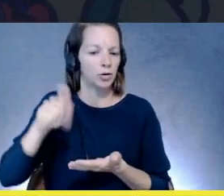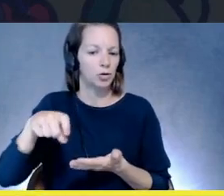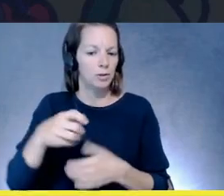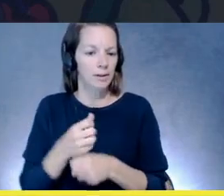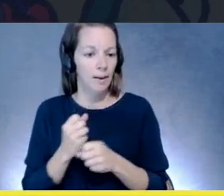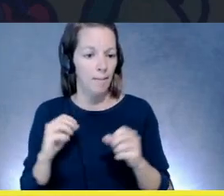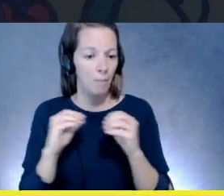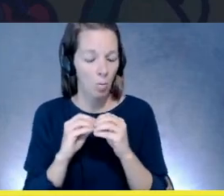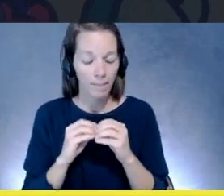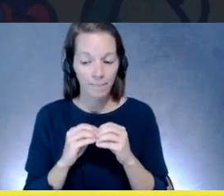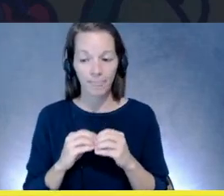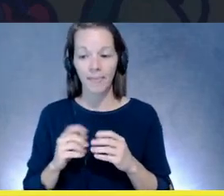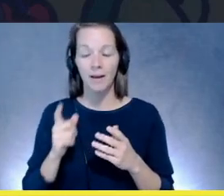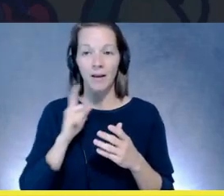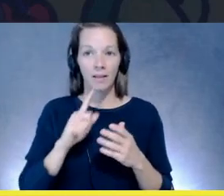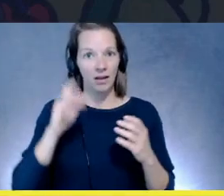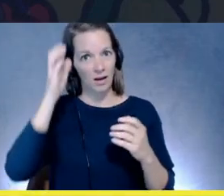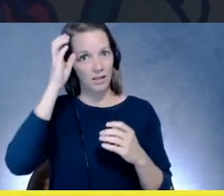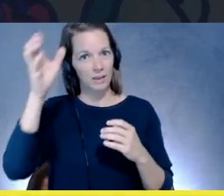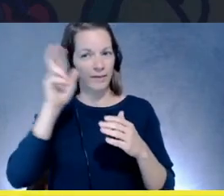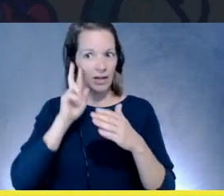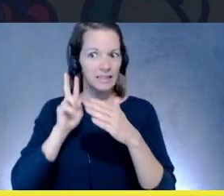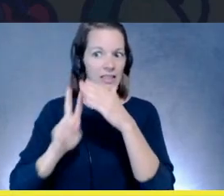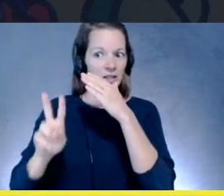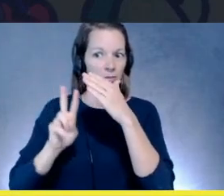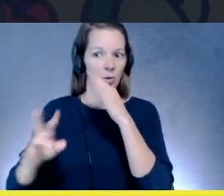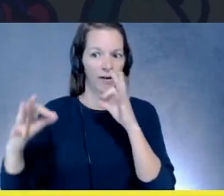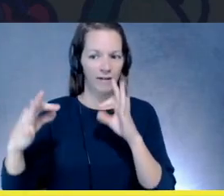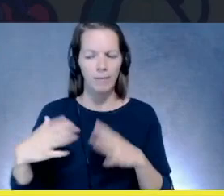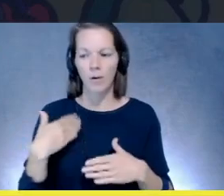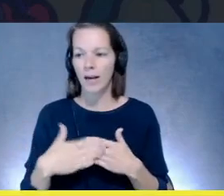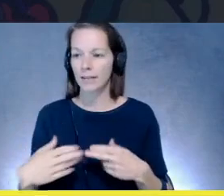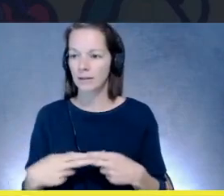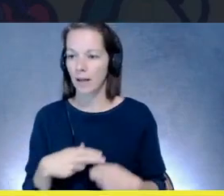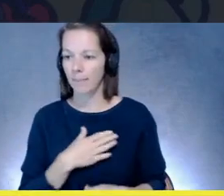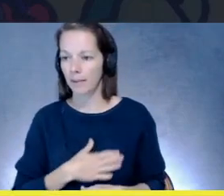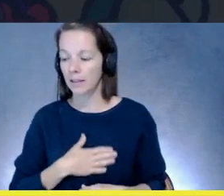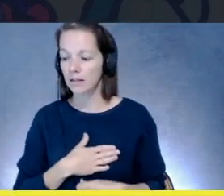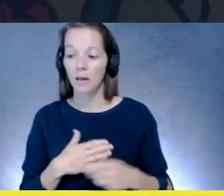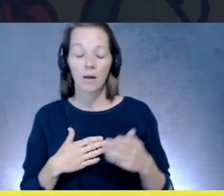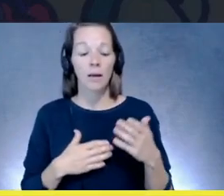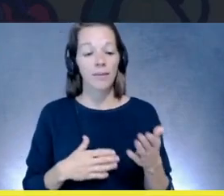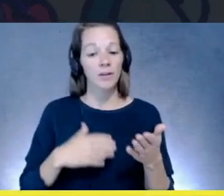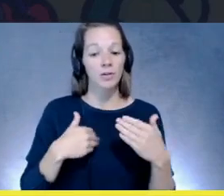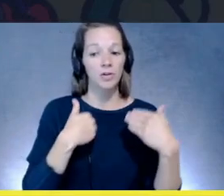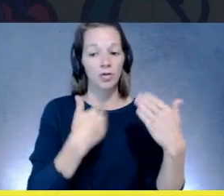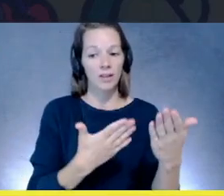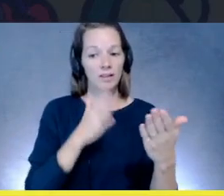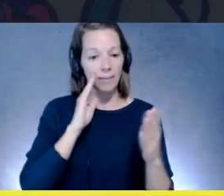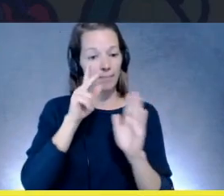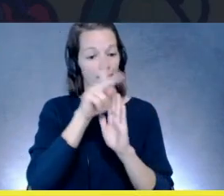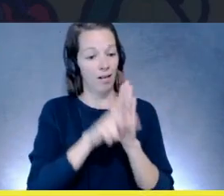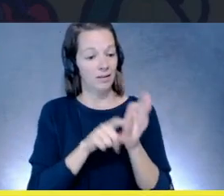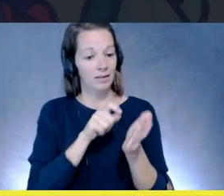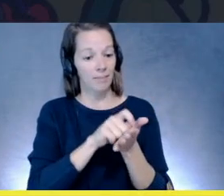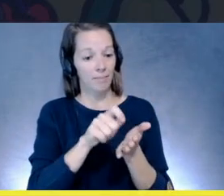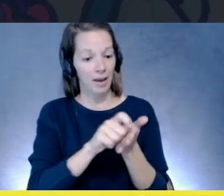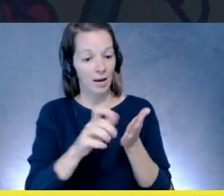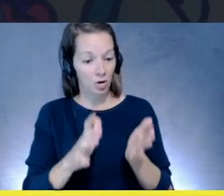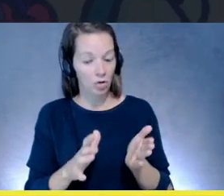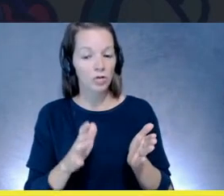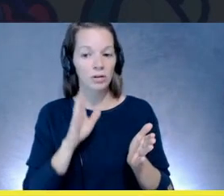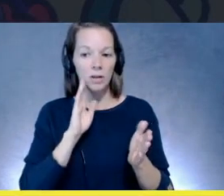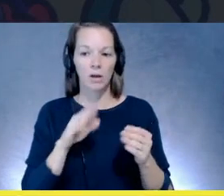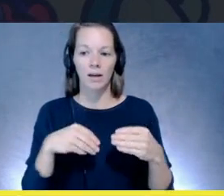of anticipatory feedback, next slide, please, which suggests that policymakers allocate benefits